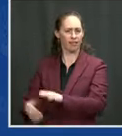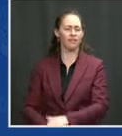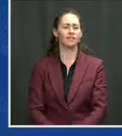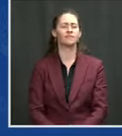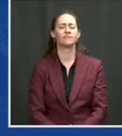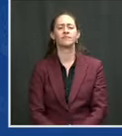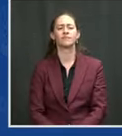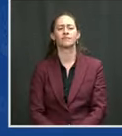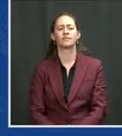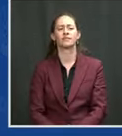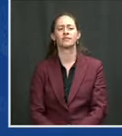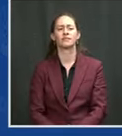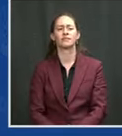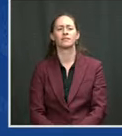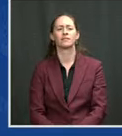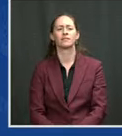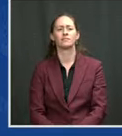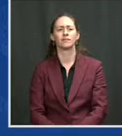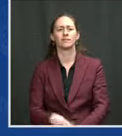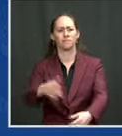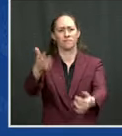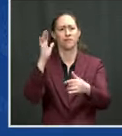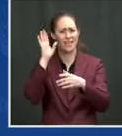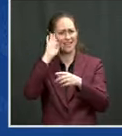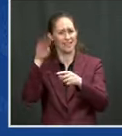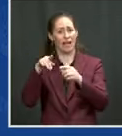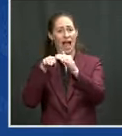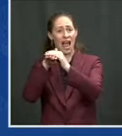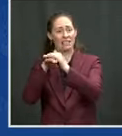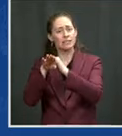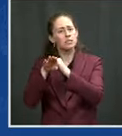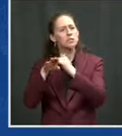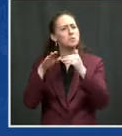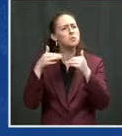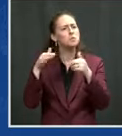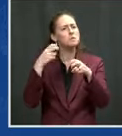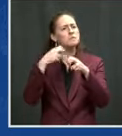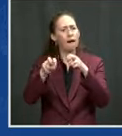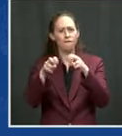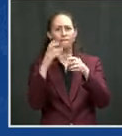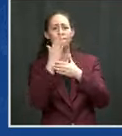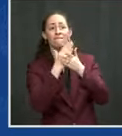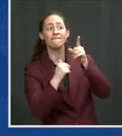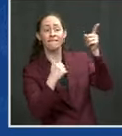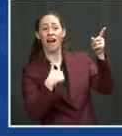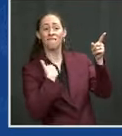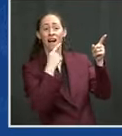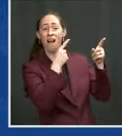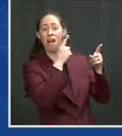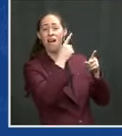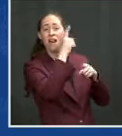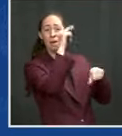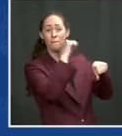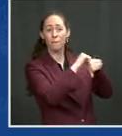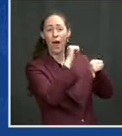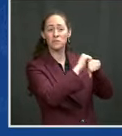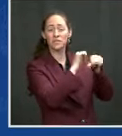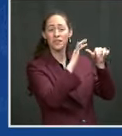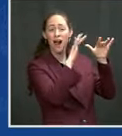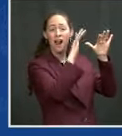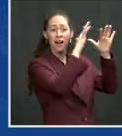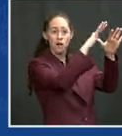Like the woman in western Maine who drove a truck five miles down from her mountaintop home who would be the first in line at the pharmacy one morning. If you build